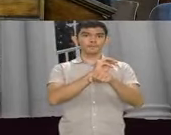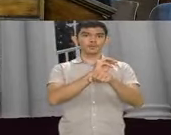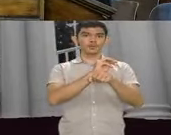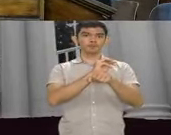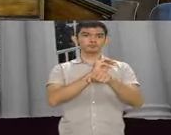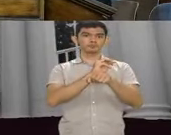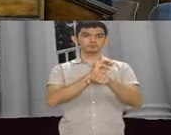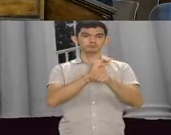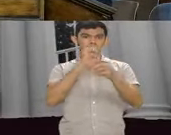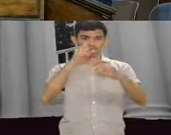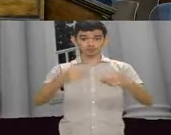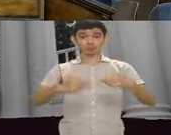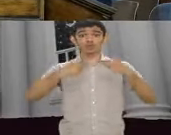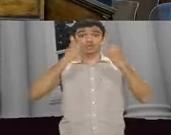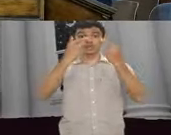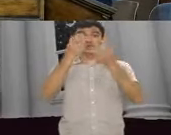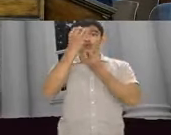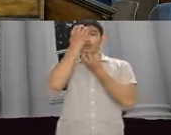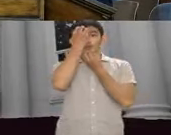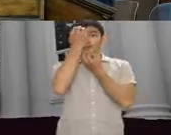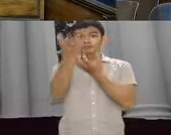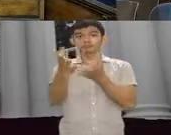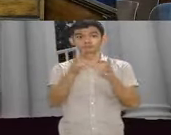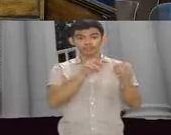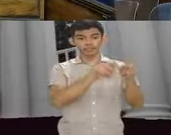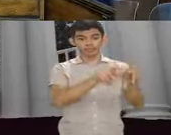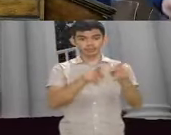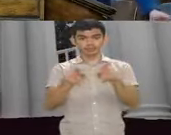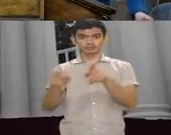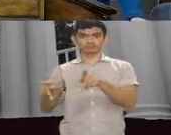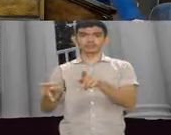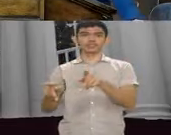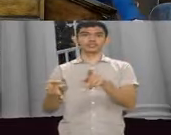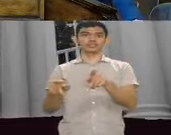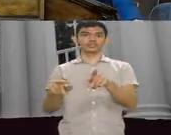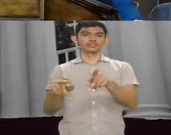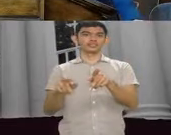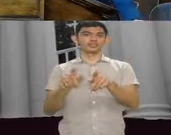into it. And all those time was also his preparatory years